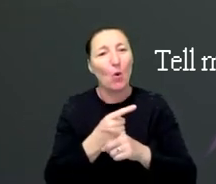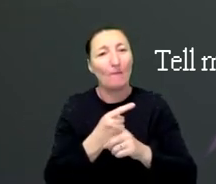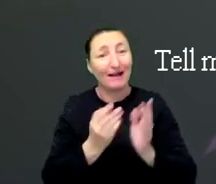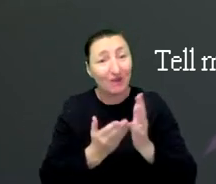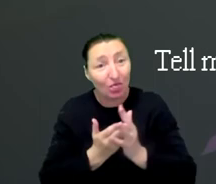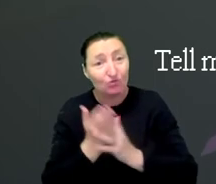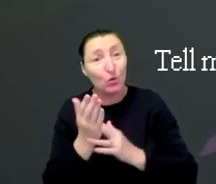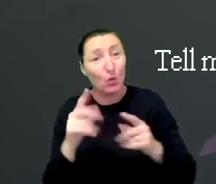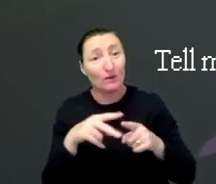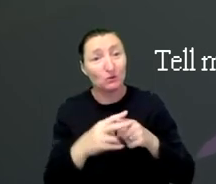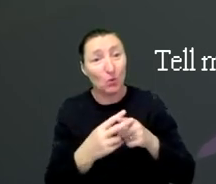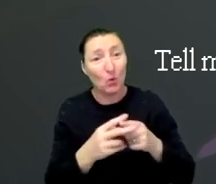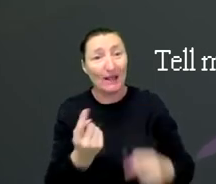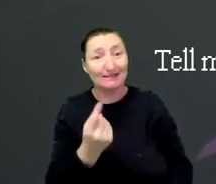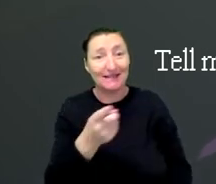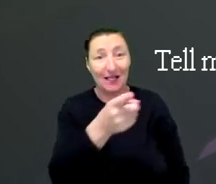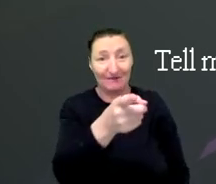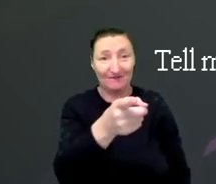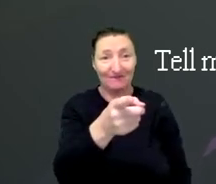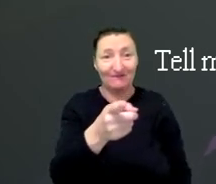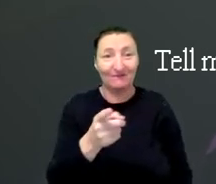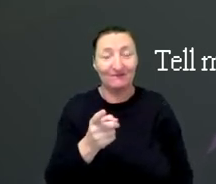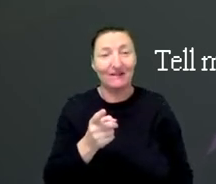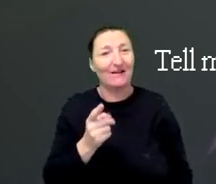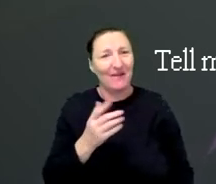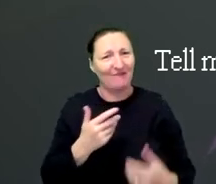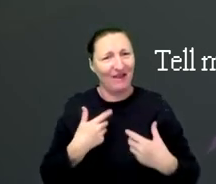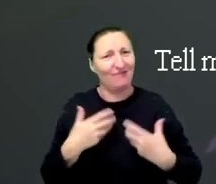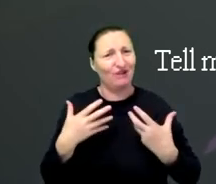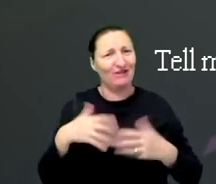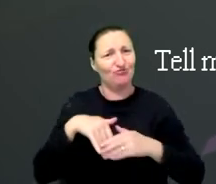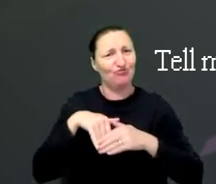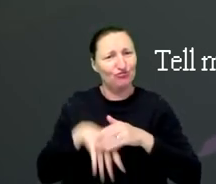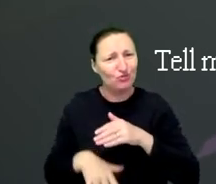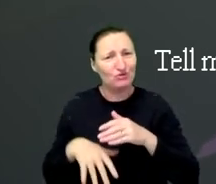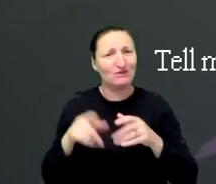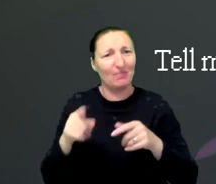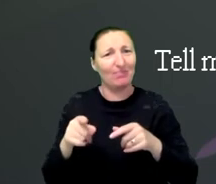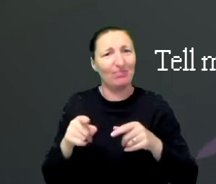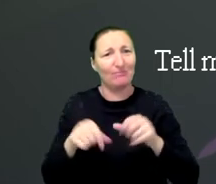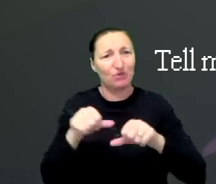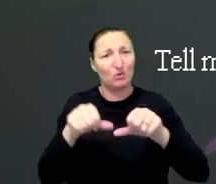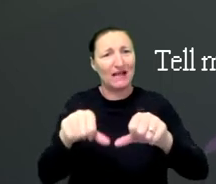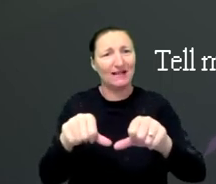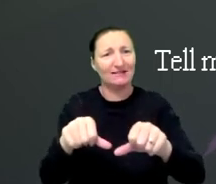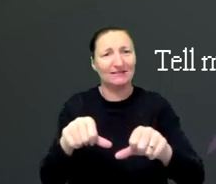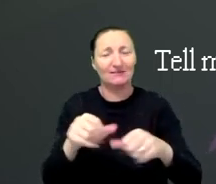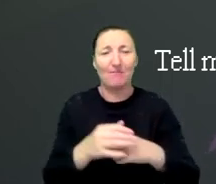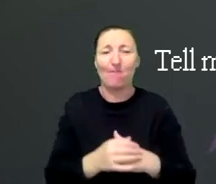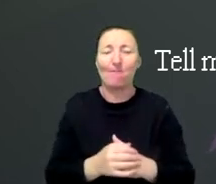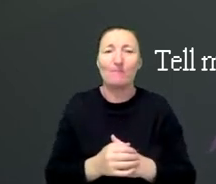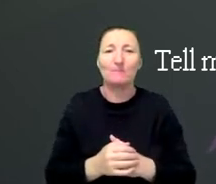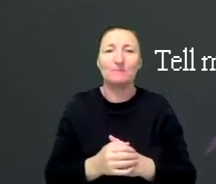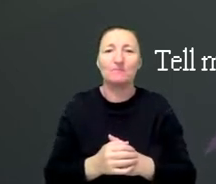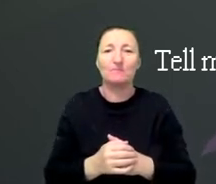like it really foregrounded the process. We should also mention that we didn't get to all the